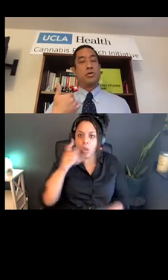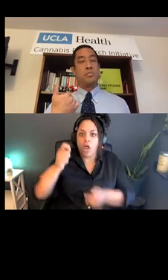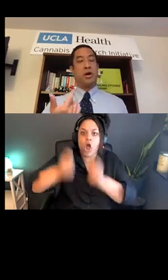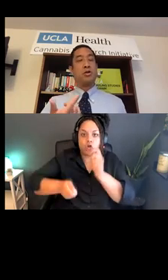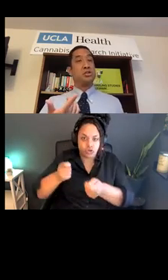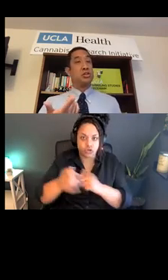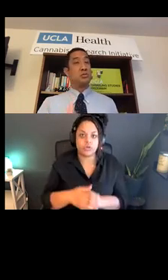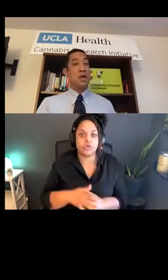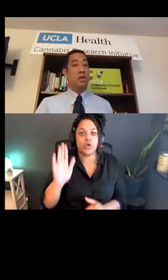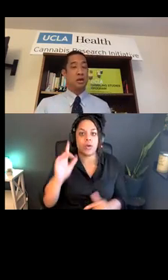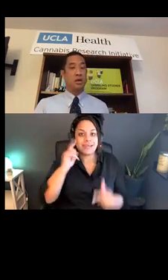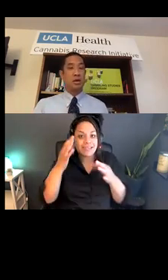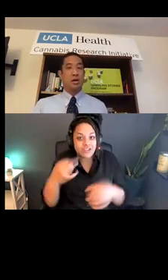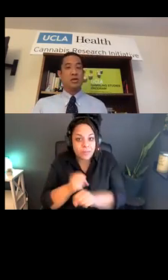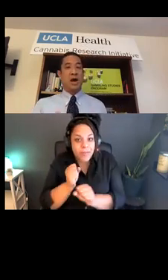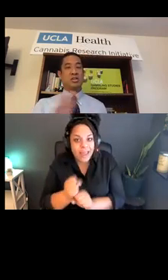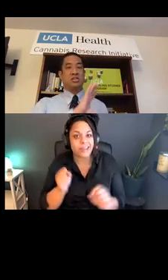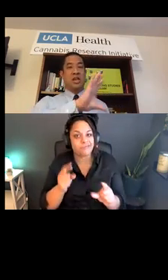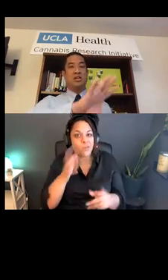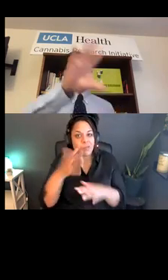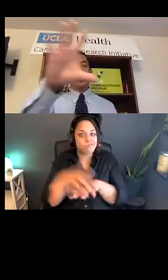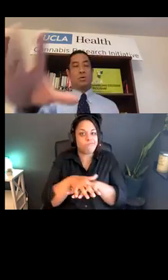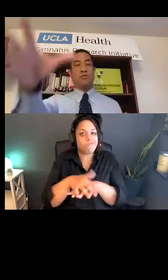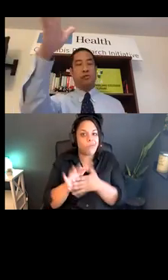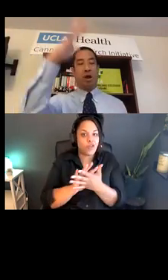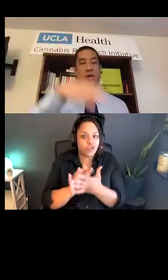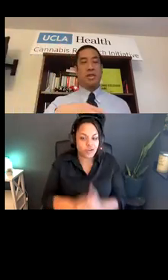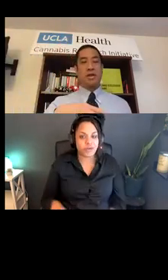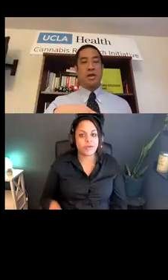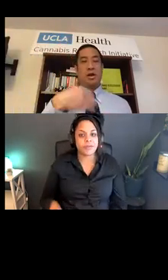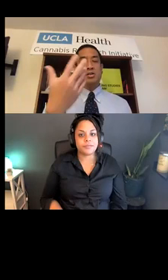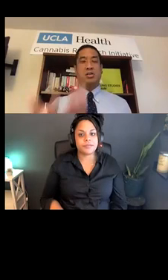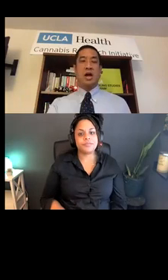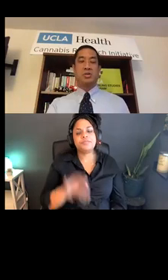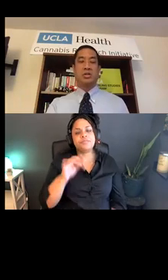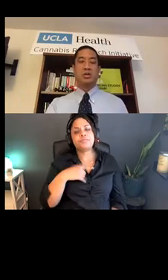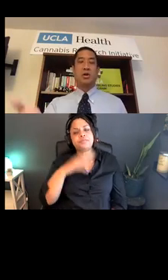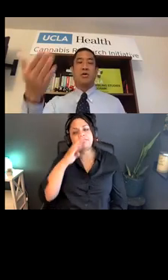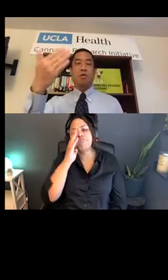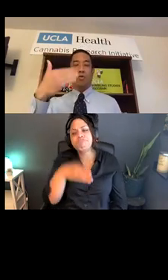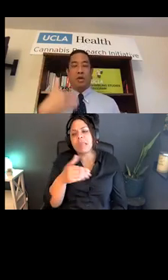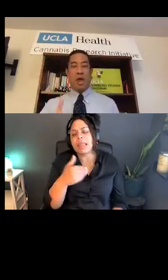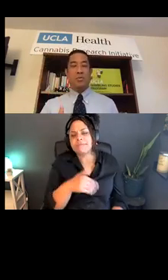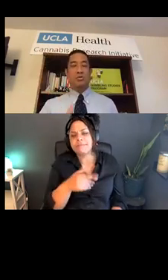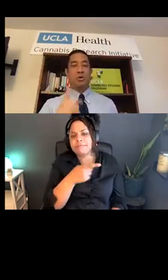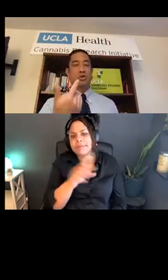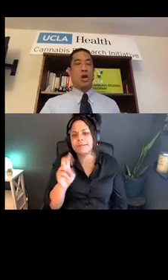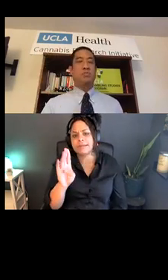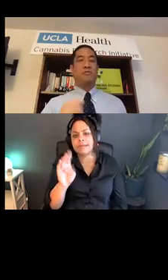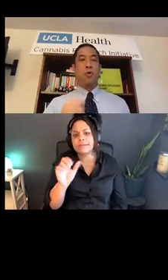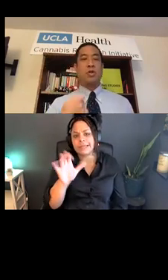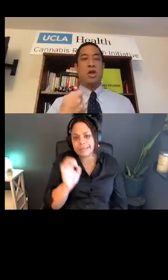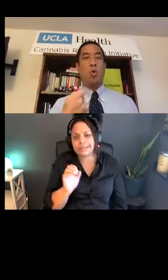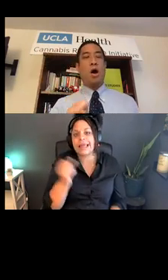will alter, impair your decision-making. So if I just said to you in front, here's a substance gamblers will